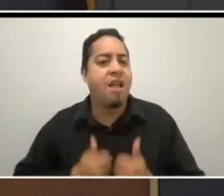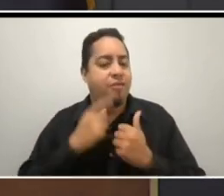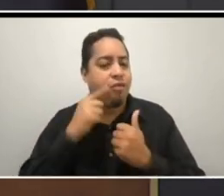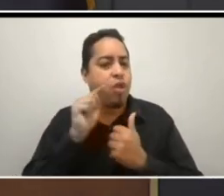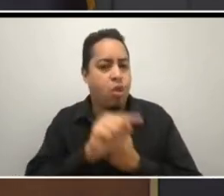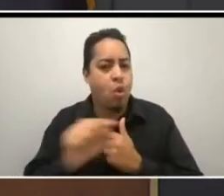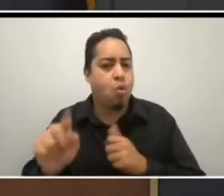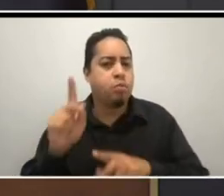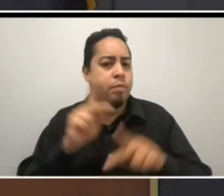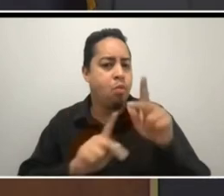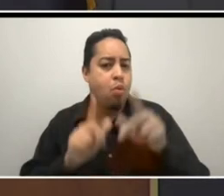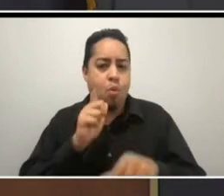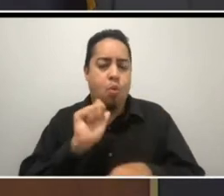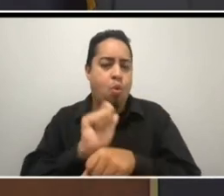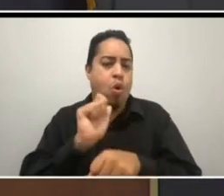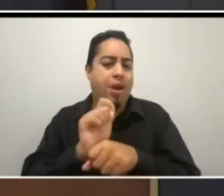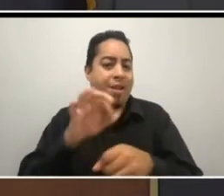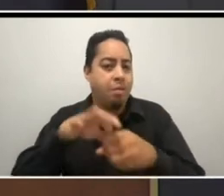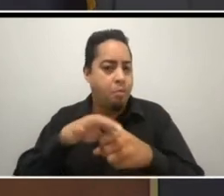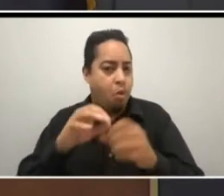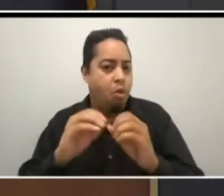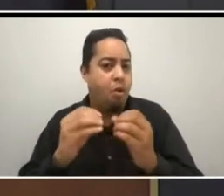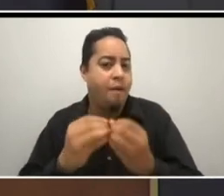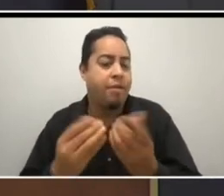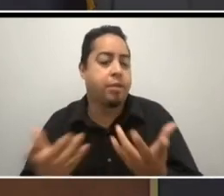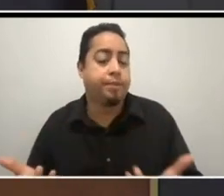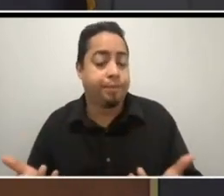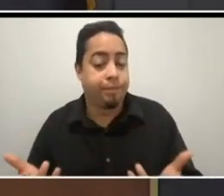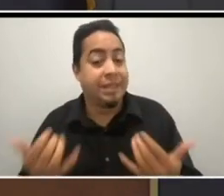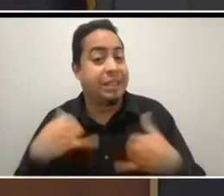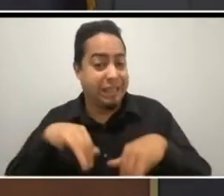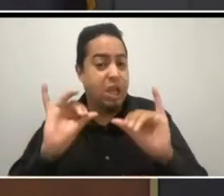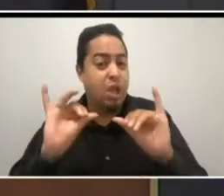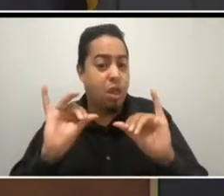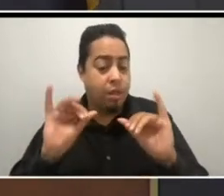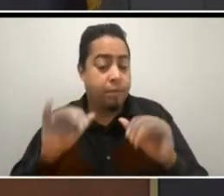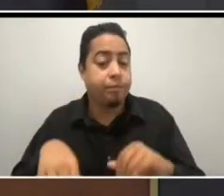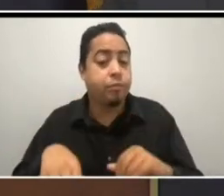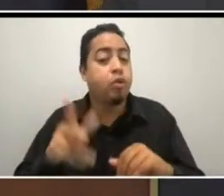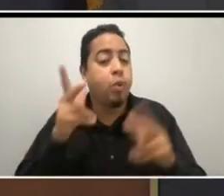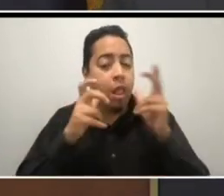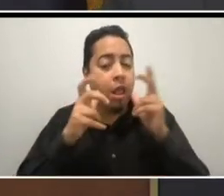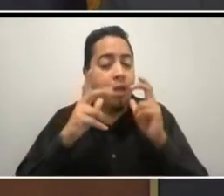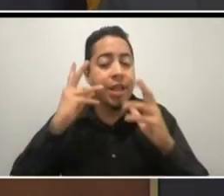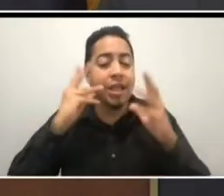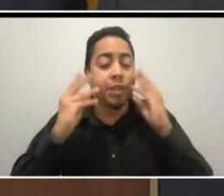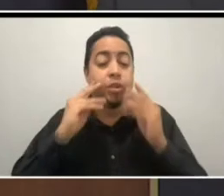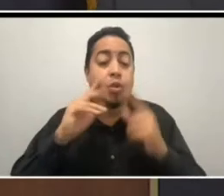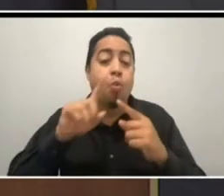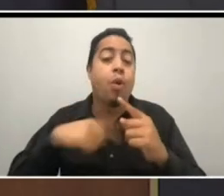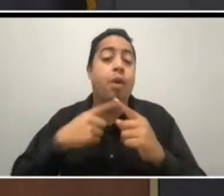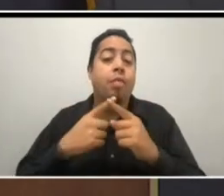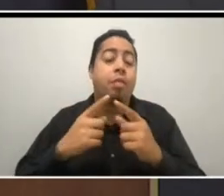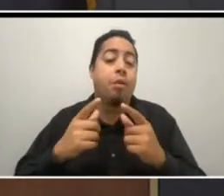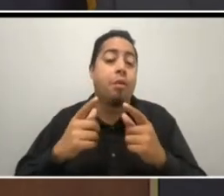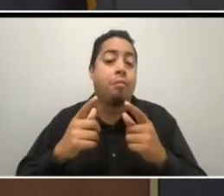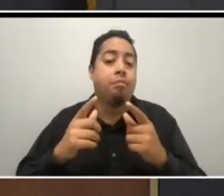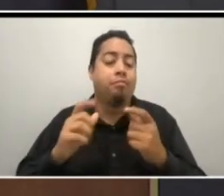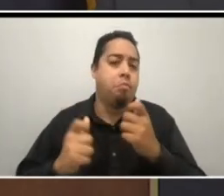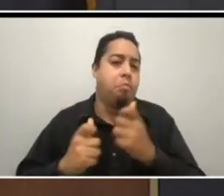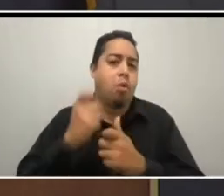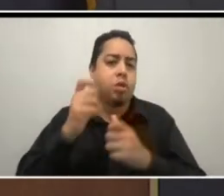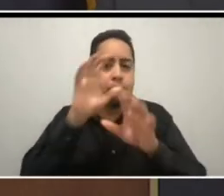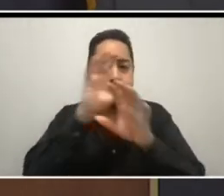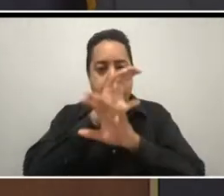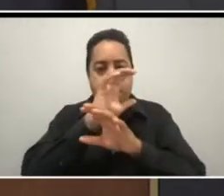elections and still do. You will hear what they experienced when the most powerful man in the world, the President of the United